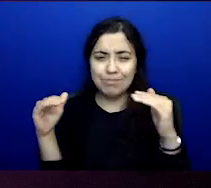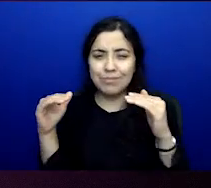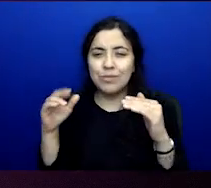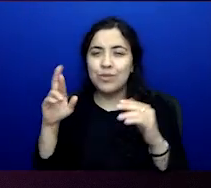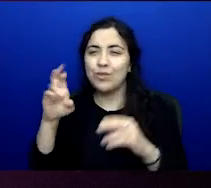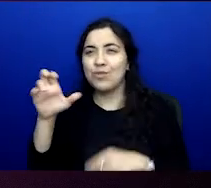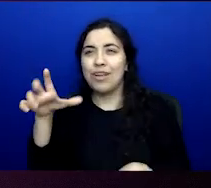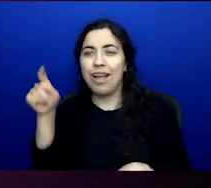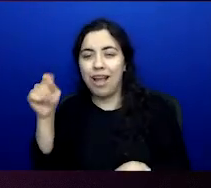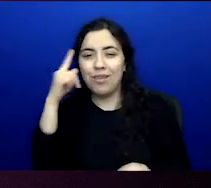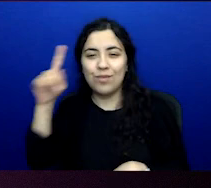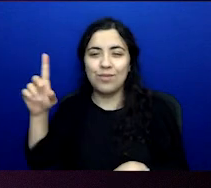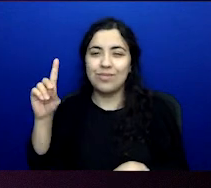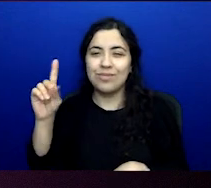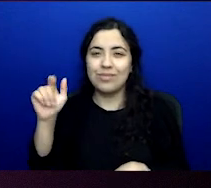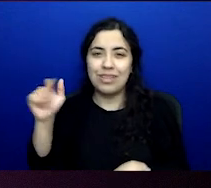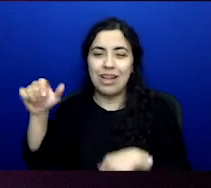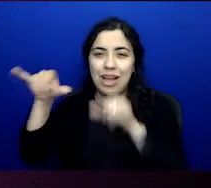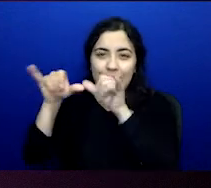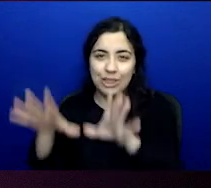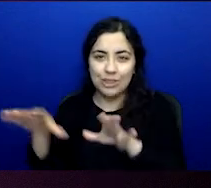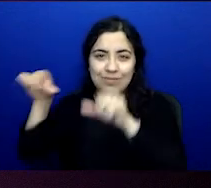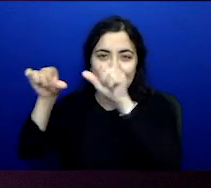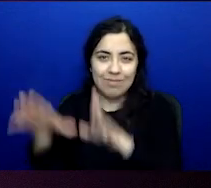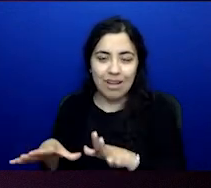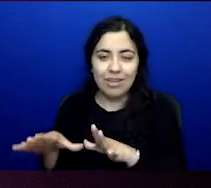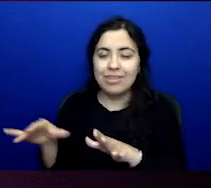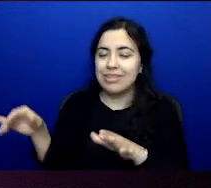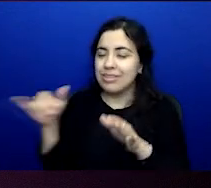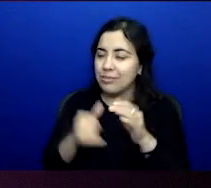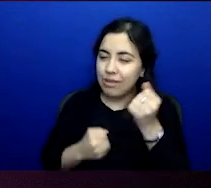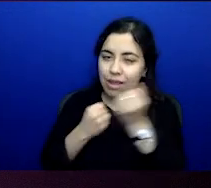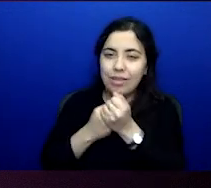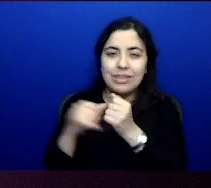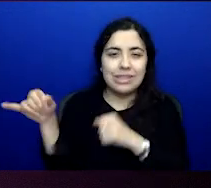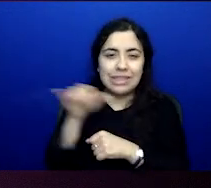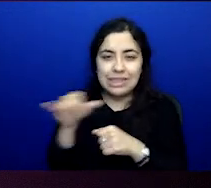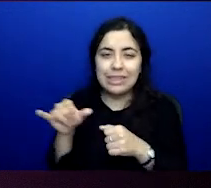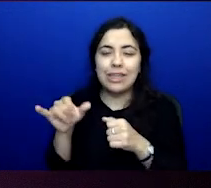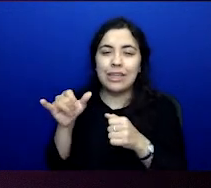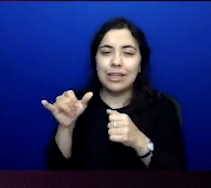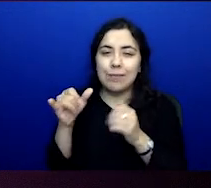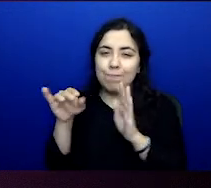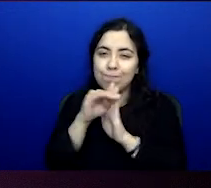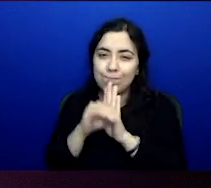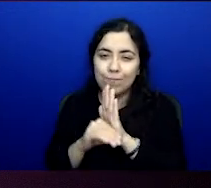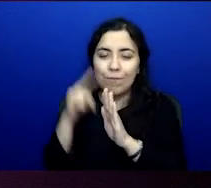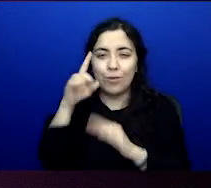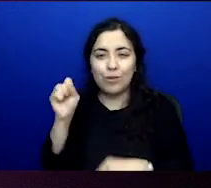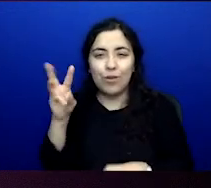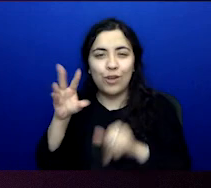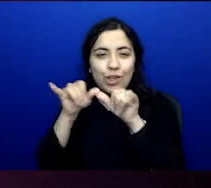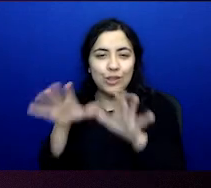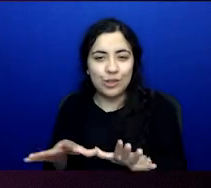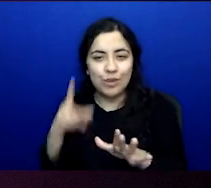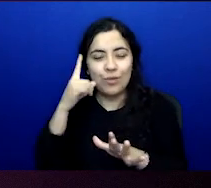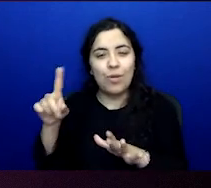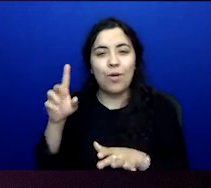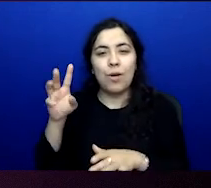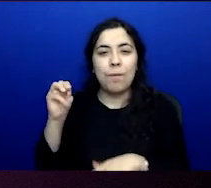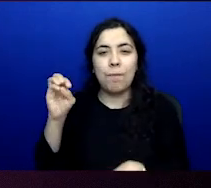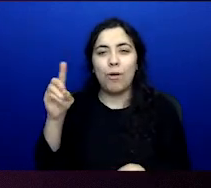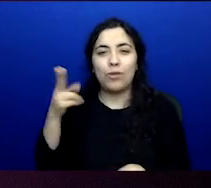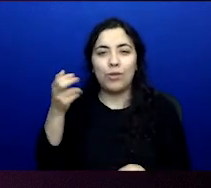data scientists, where we also advocate the use of the same goodies of software engineering principles towards developing modular data science